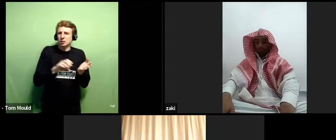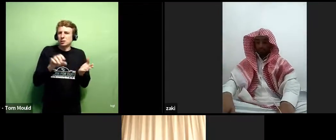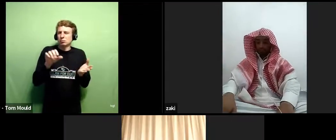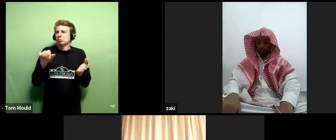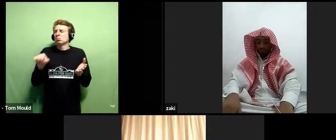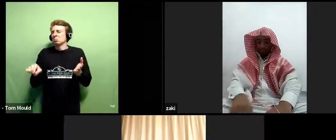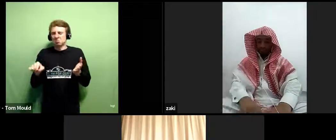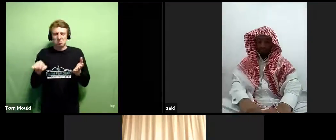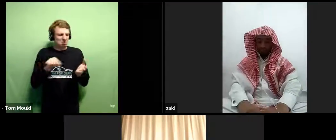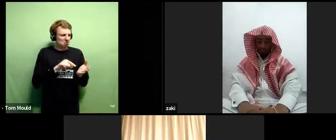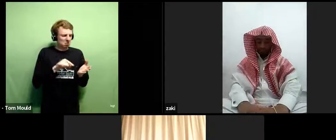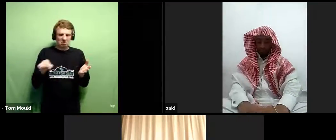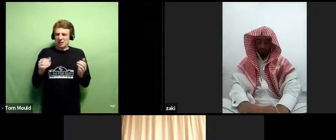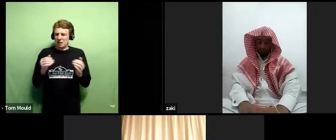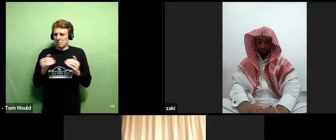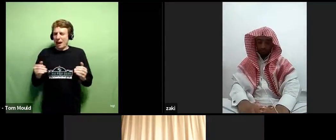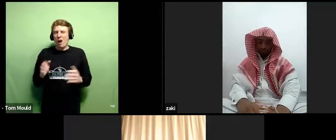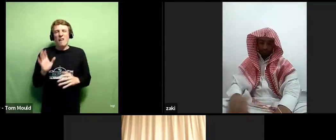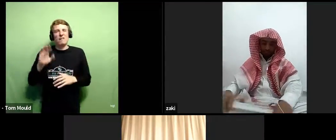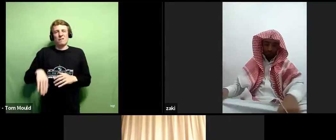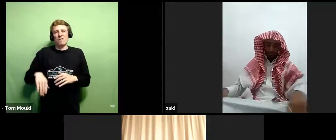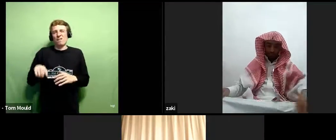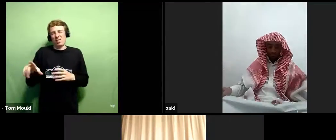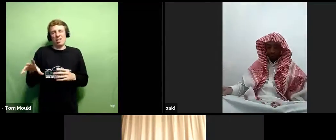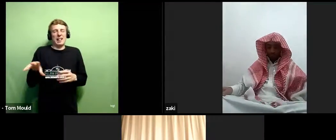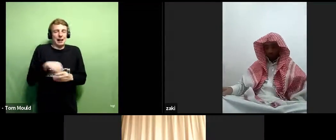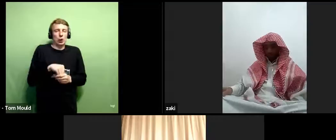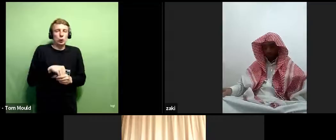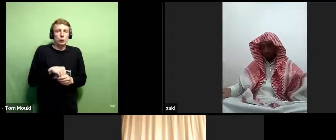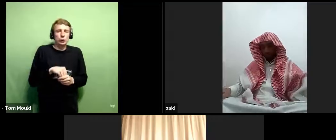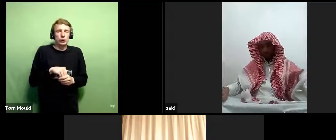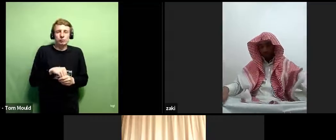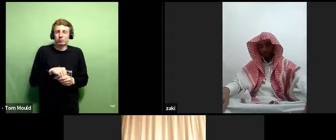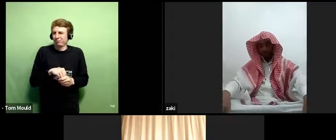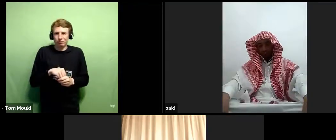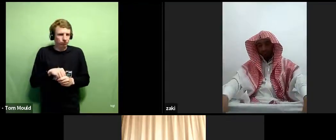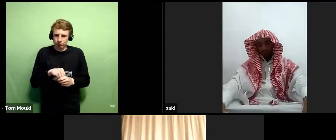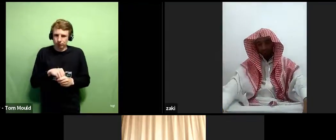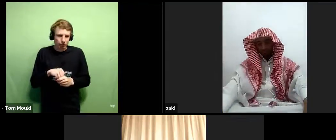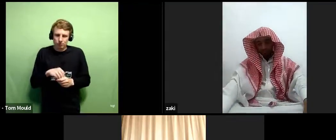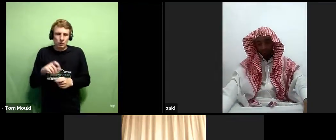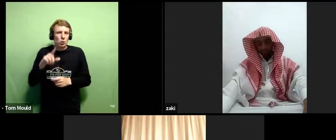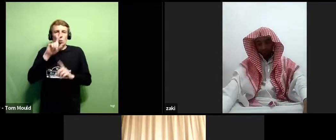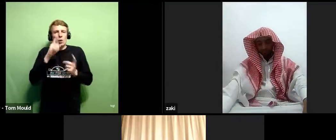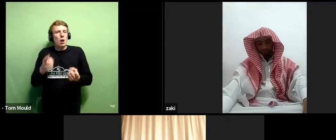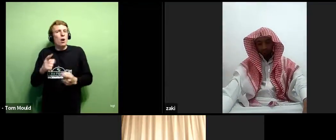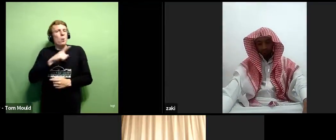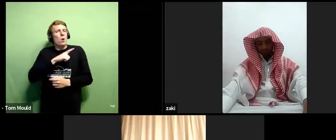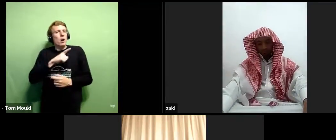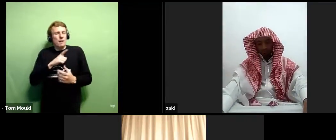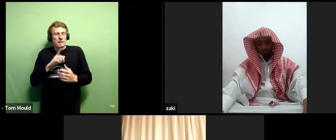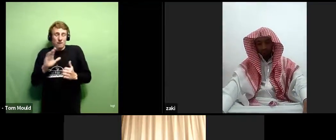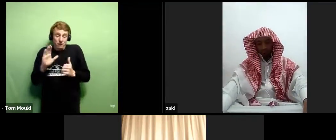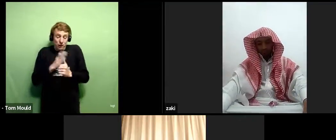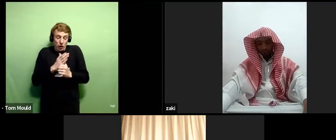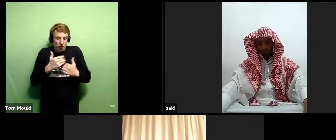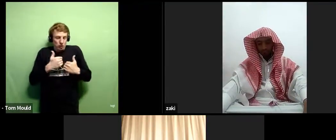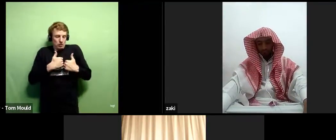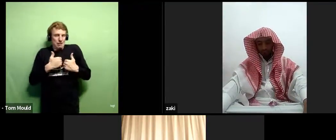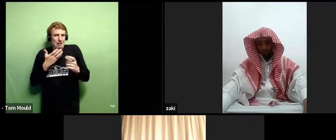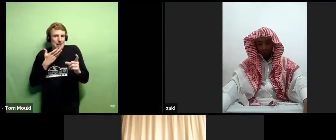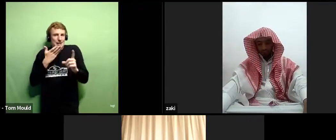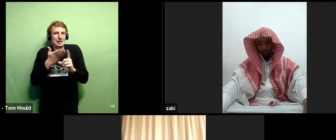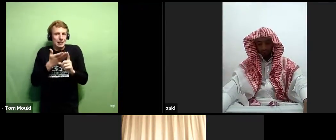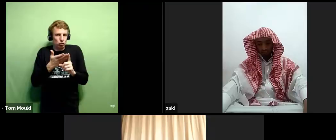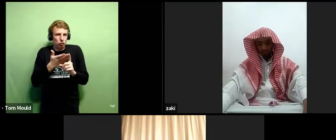say, actually, my intention in giving that individual the money was this obligatory charity that I have to